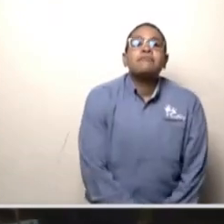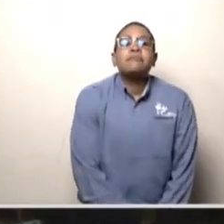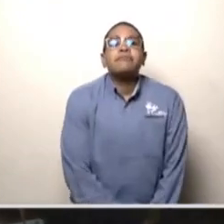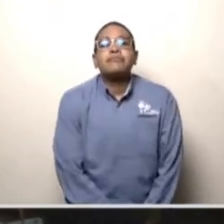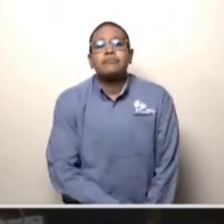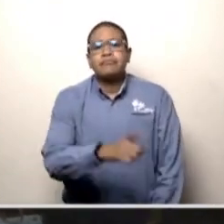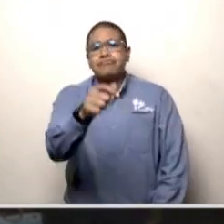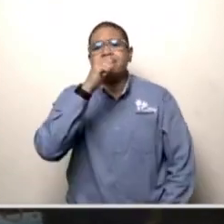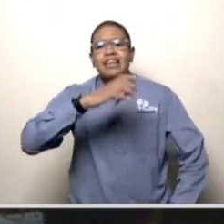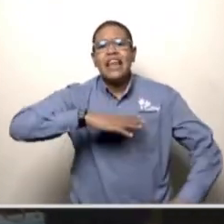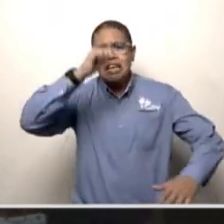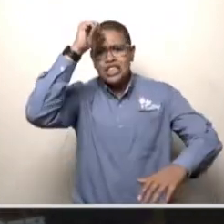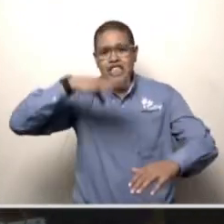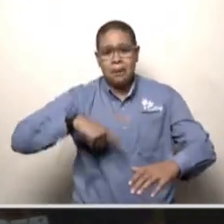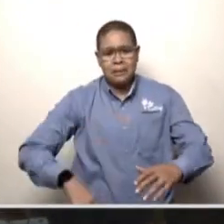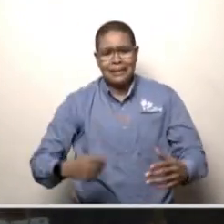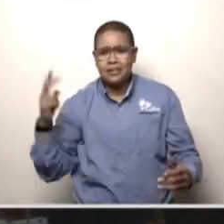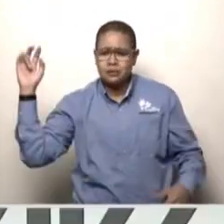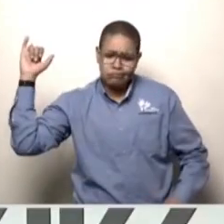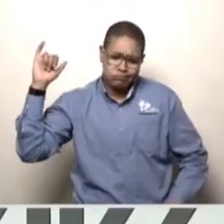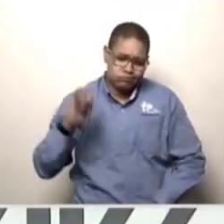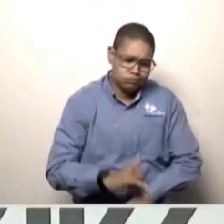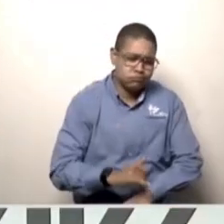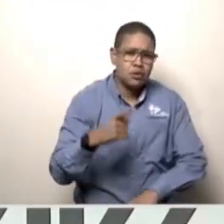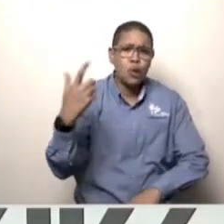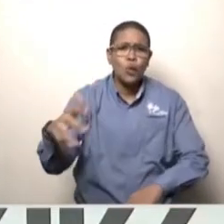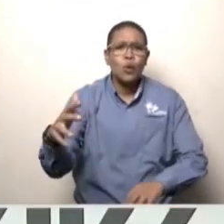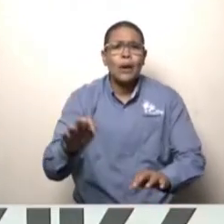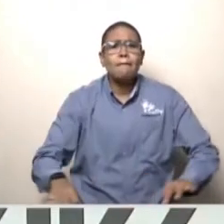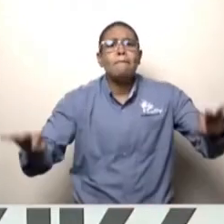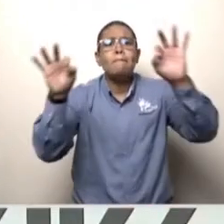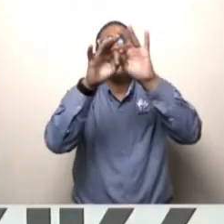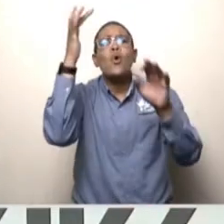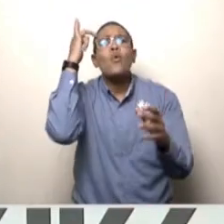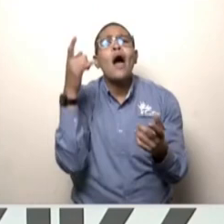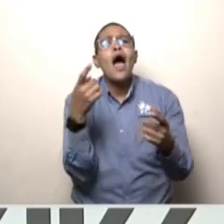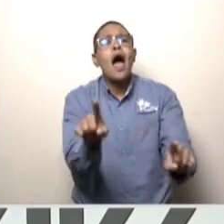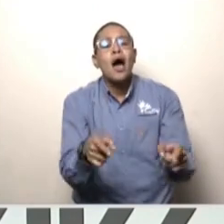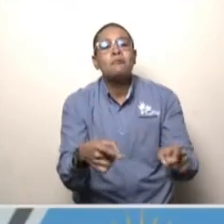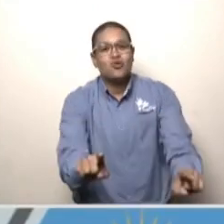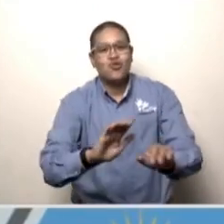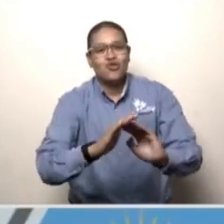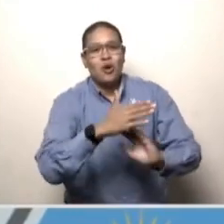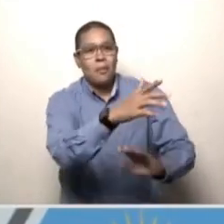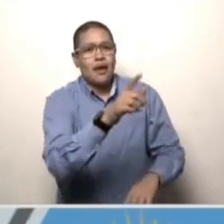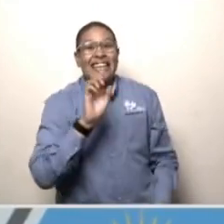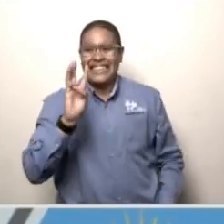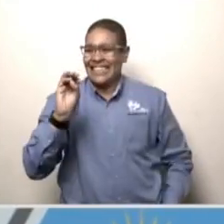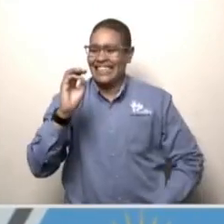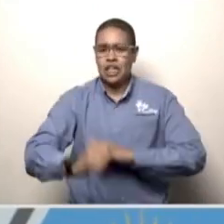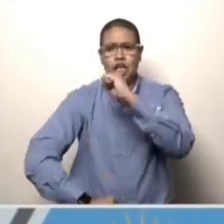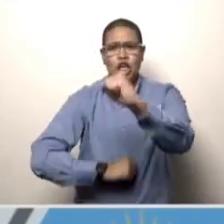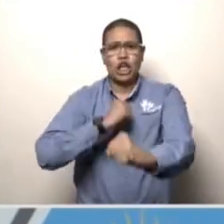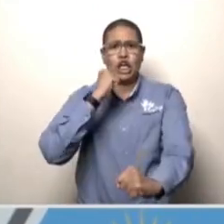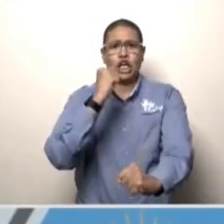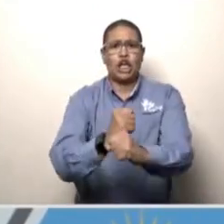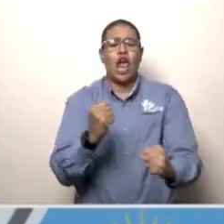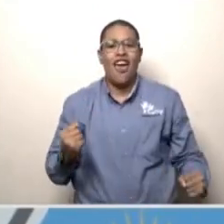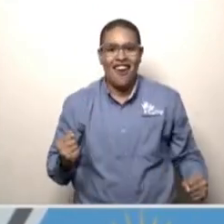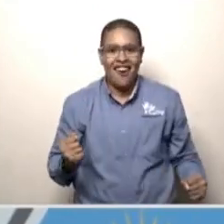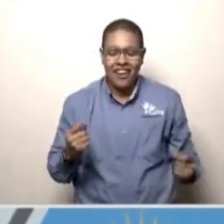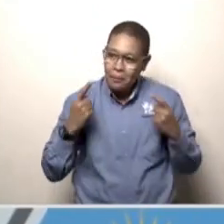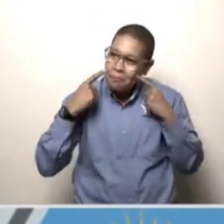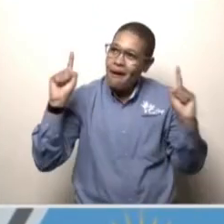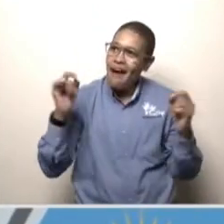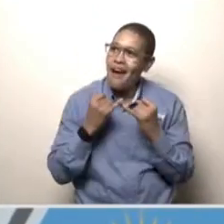welcome. Ladies and gentlemen, this visit is of special significance as it takes place during Jamaica's Diamond Jubilee, our 60th year of